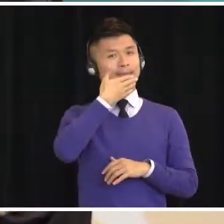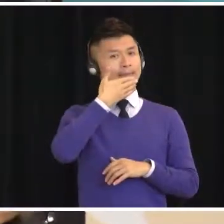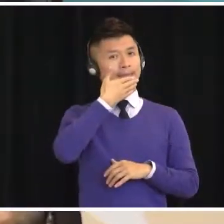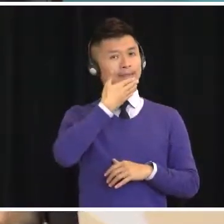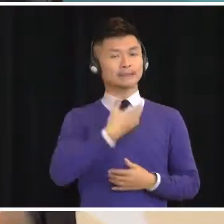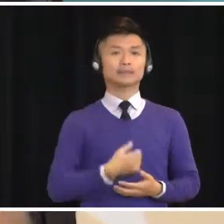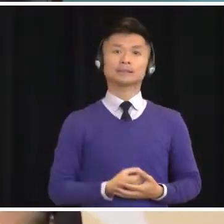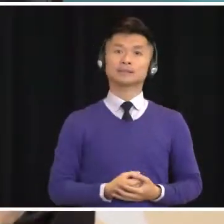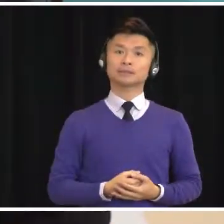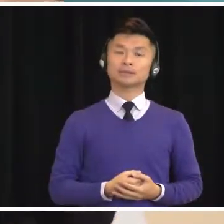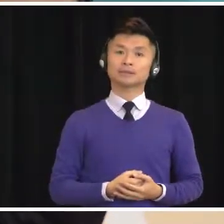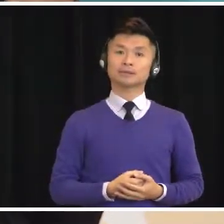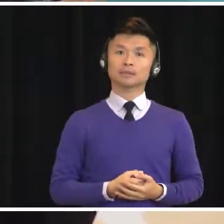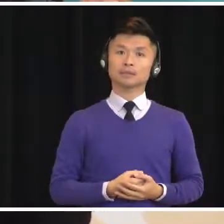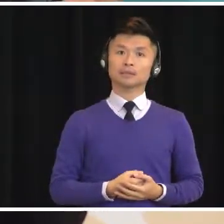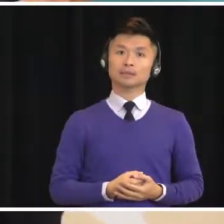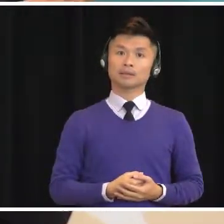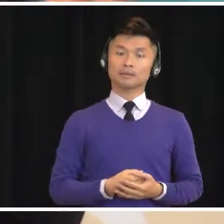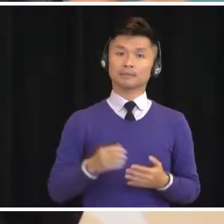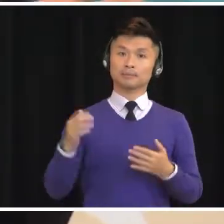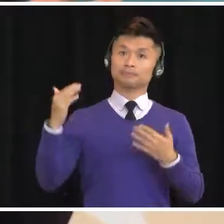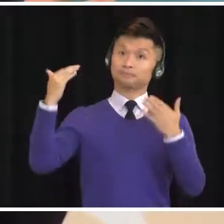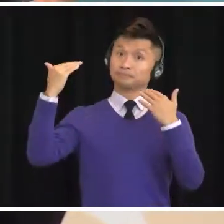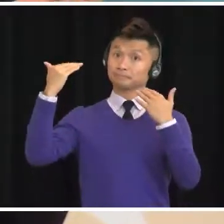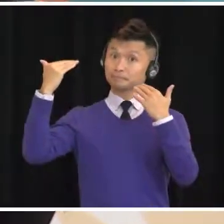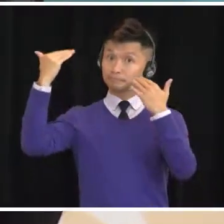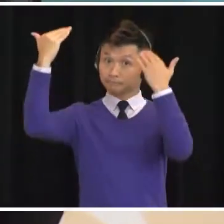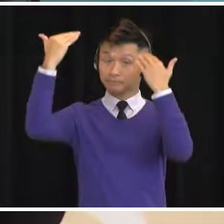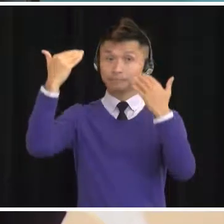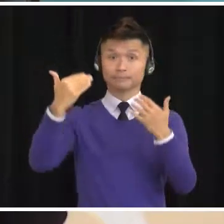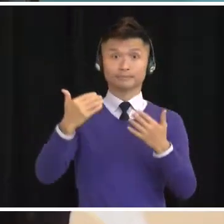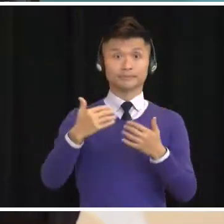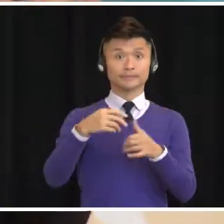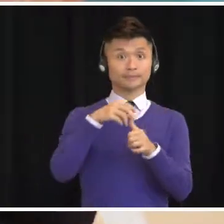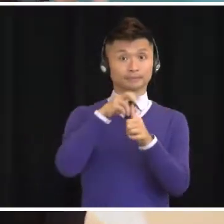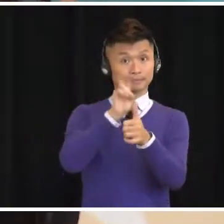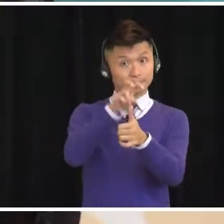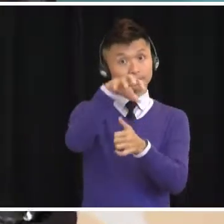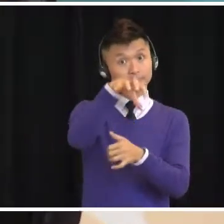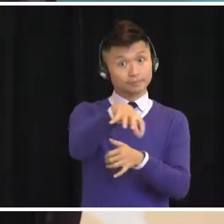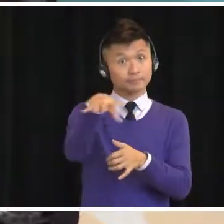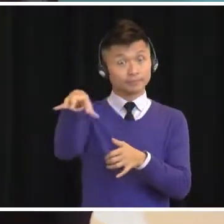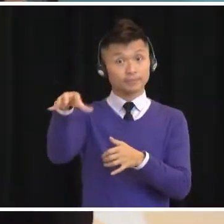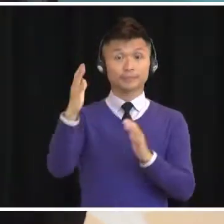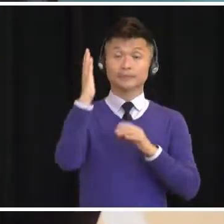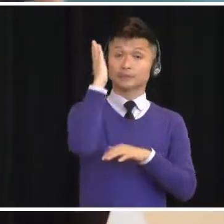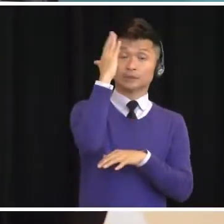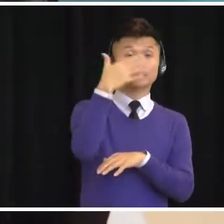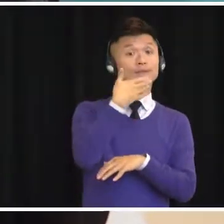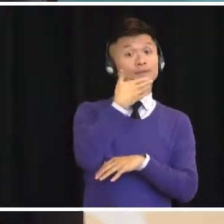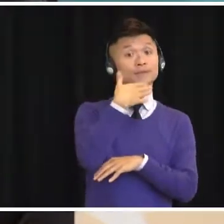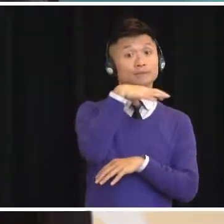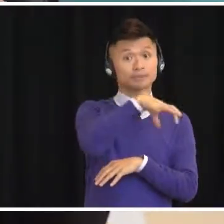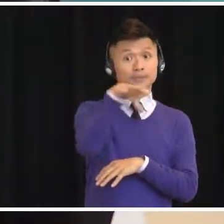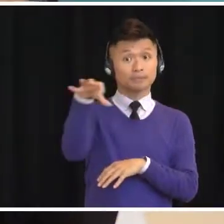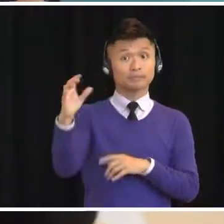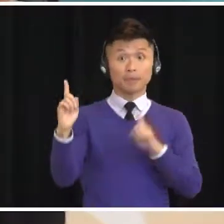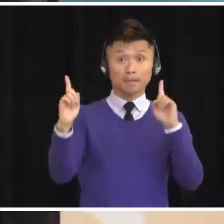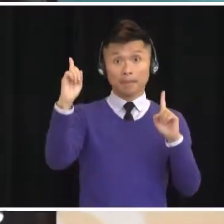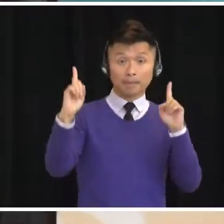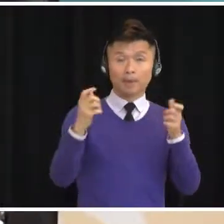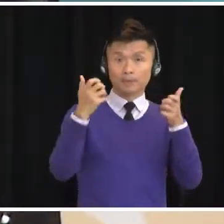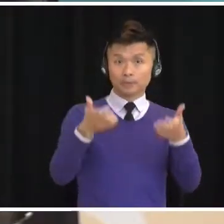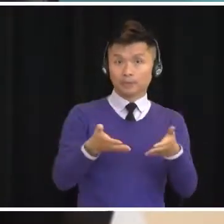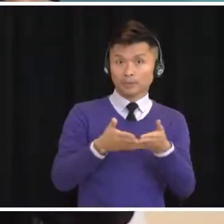any organization, or even the state itself? Or is it a combination of two